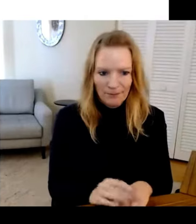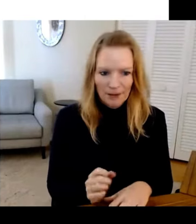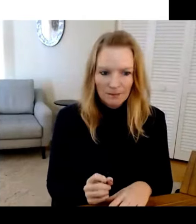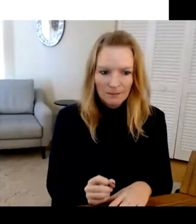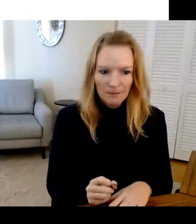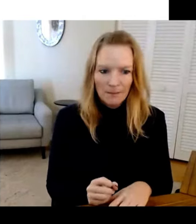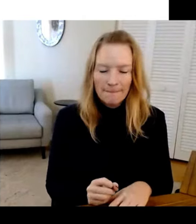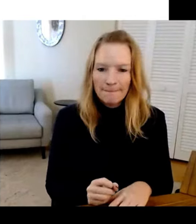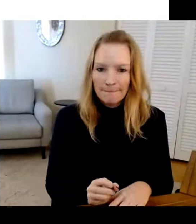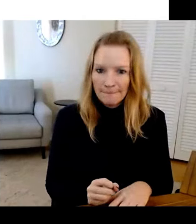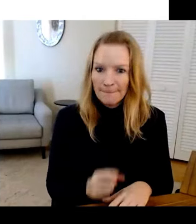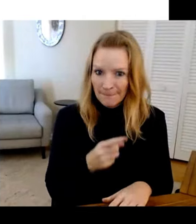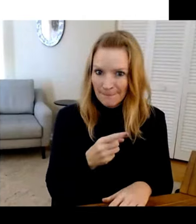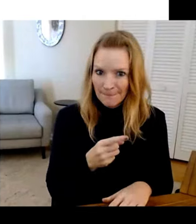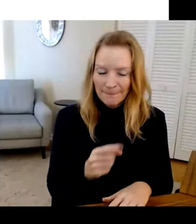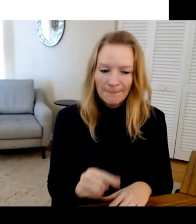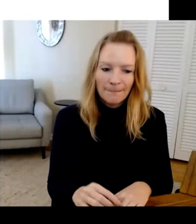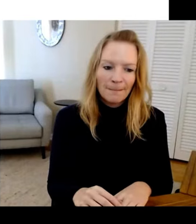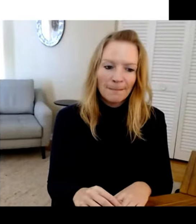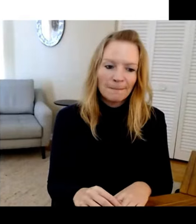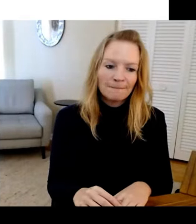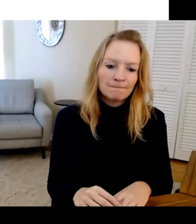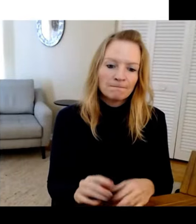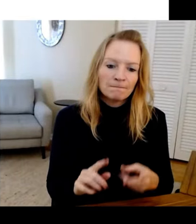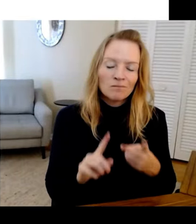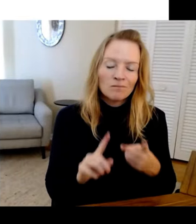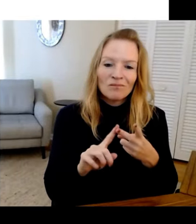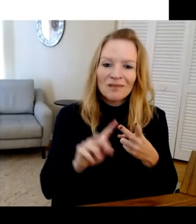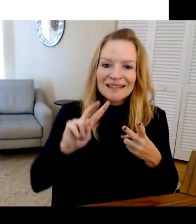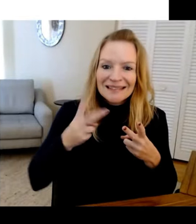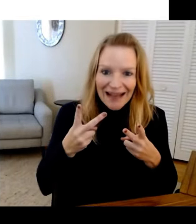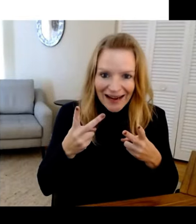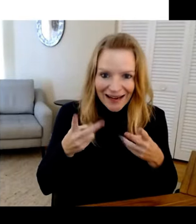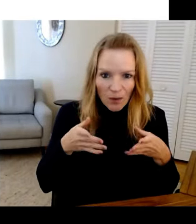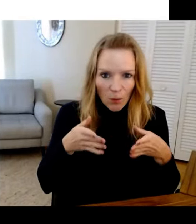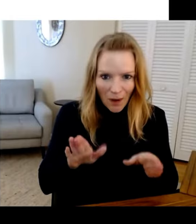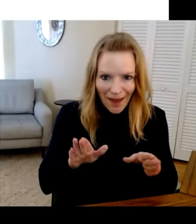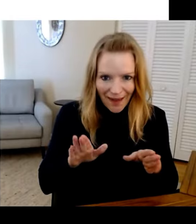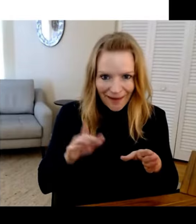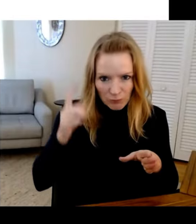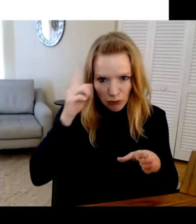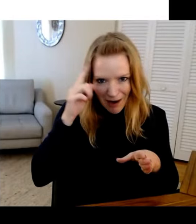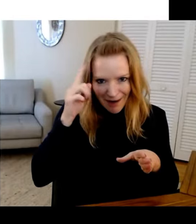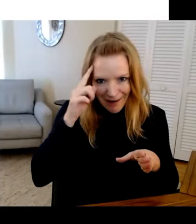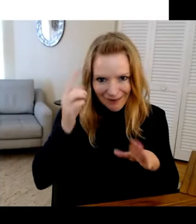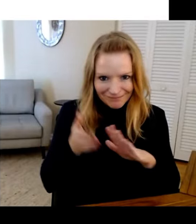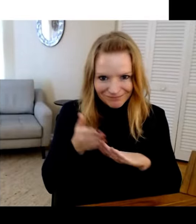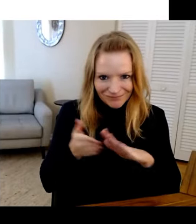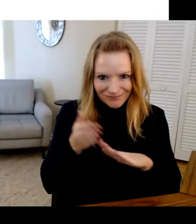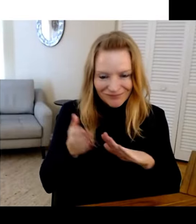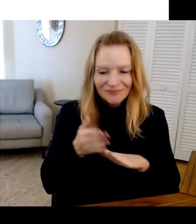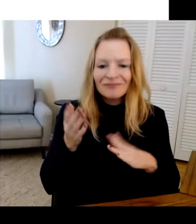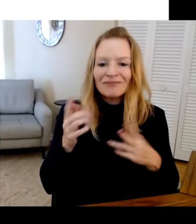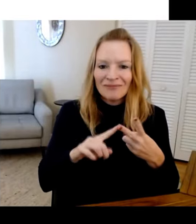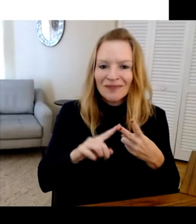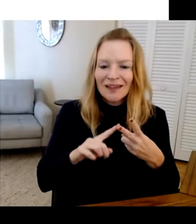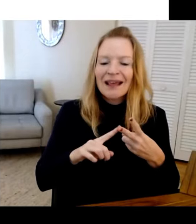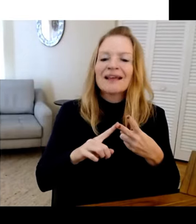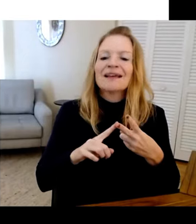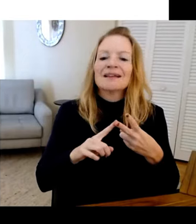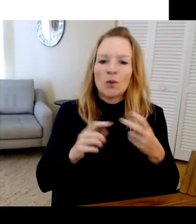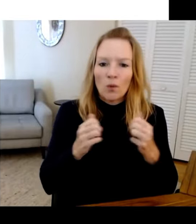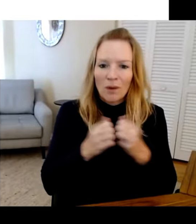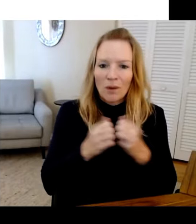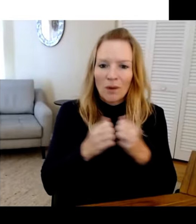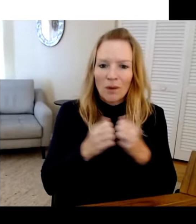done right now. Second way the brain